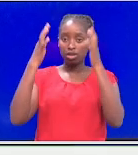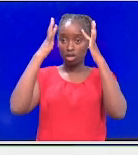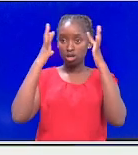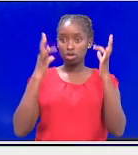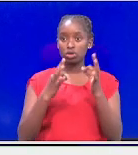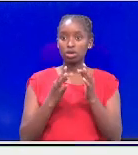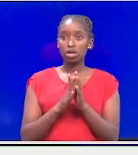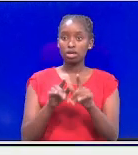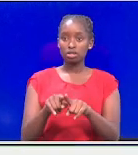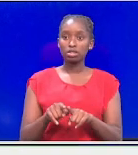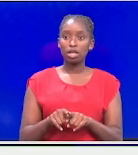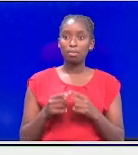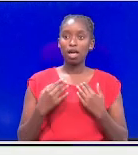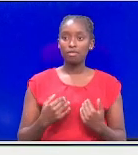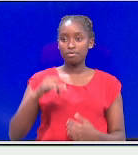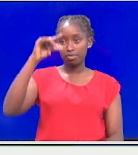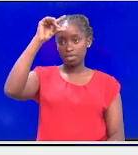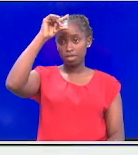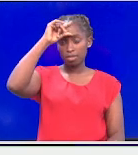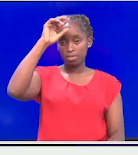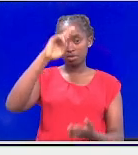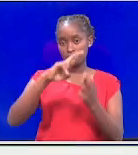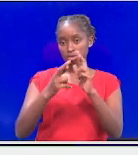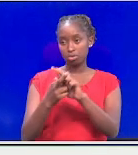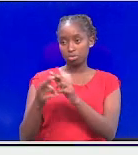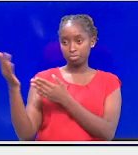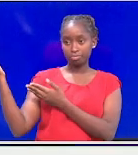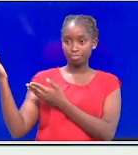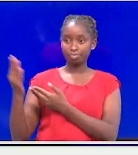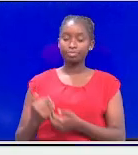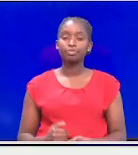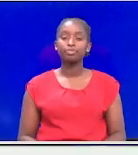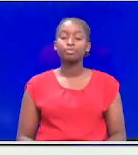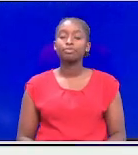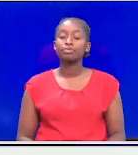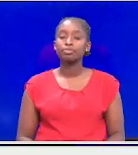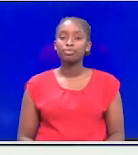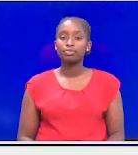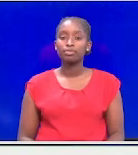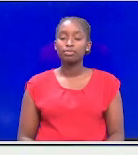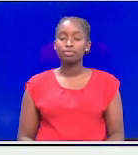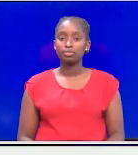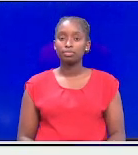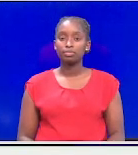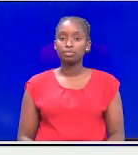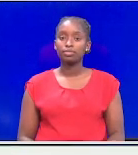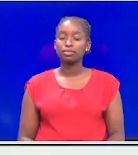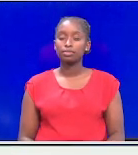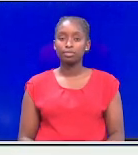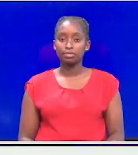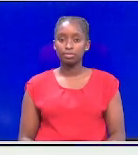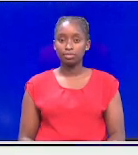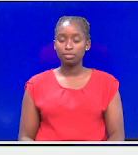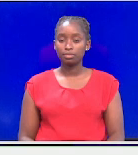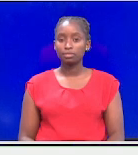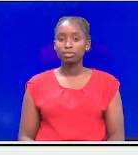intergovernmental relations between the national government and county governments, liaison with constitutional commissions and independent offices in matters